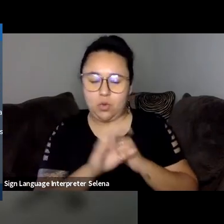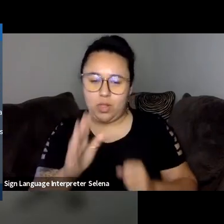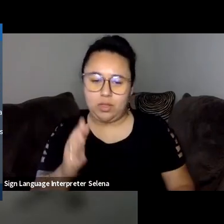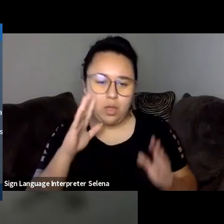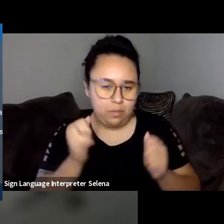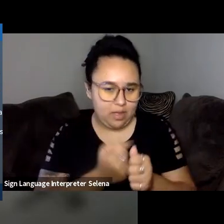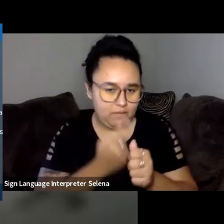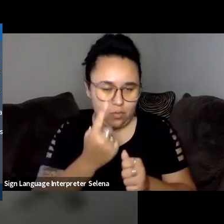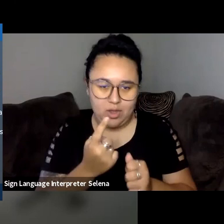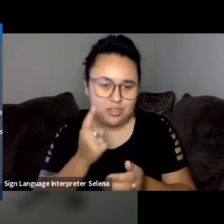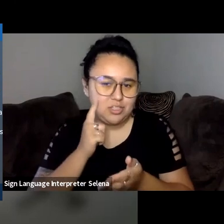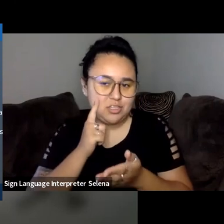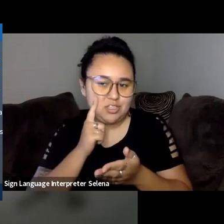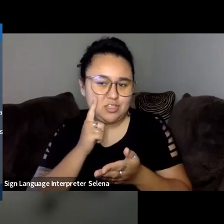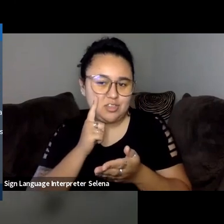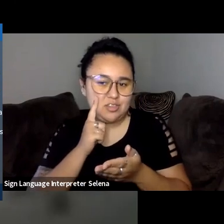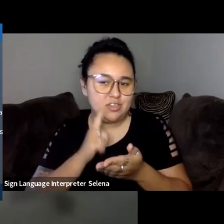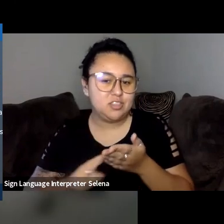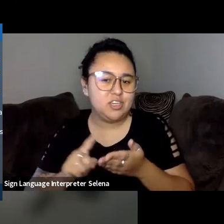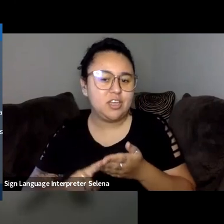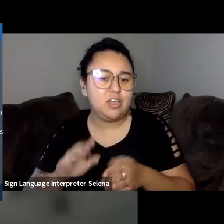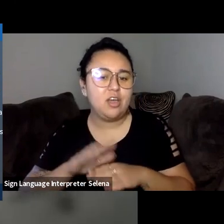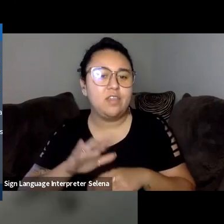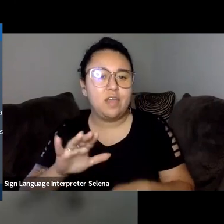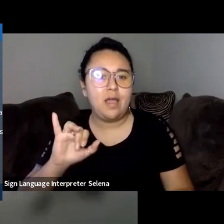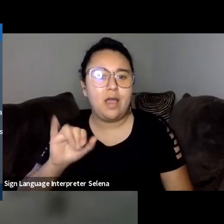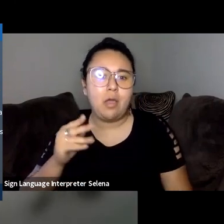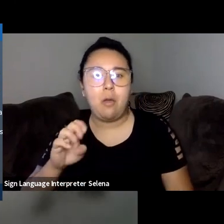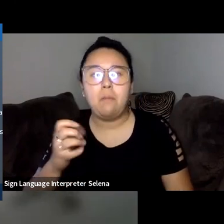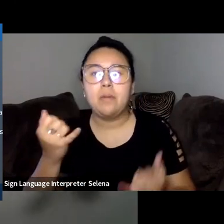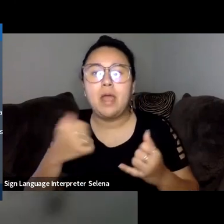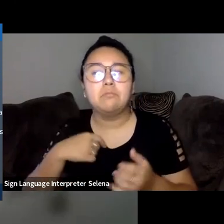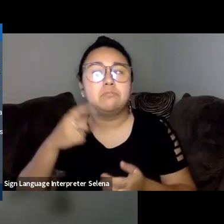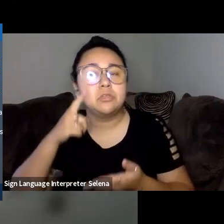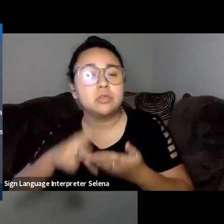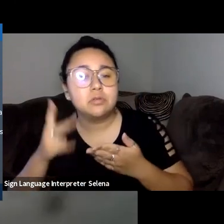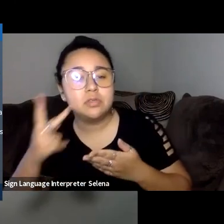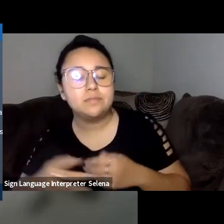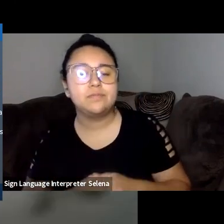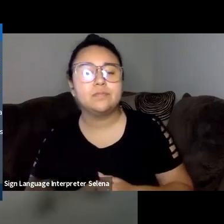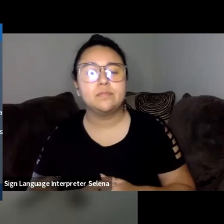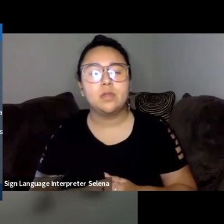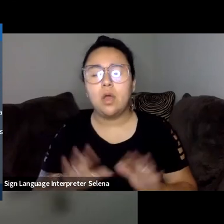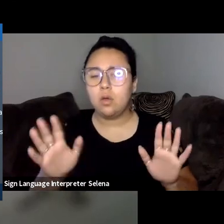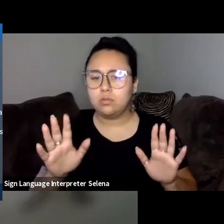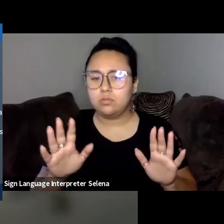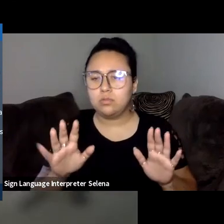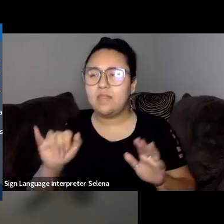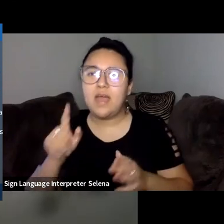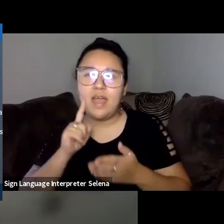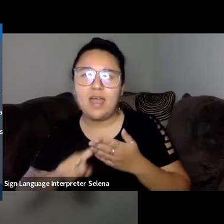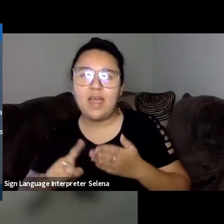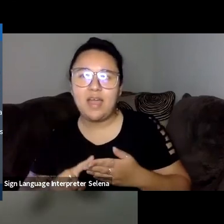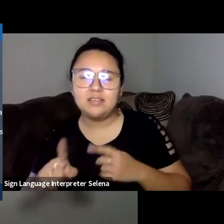everybody is checking in on their eye health these days. Oh no, this one's about hotels.